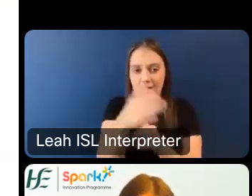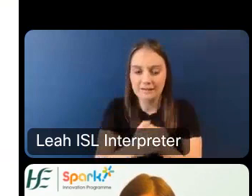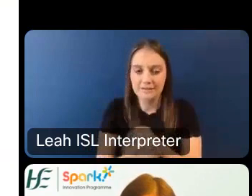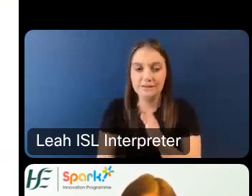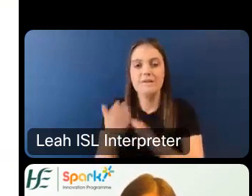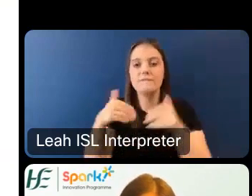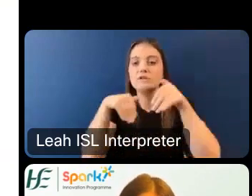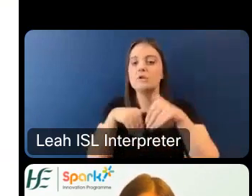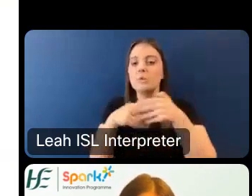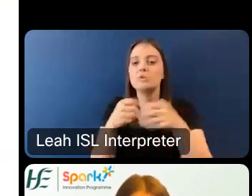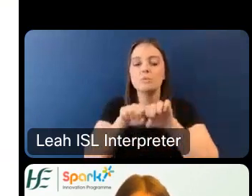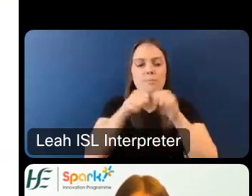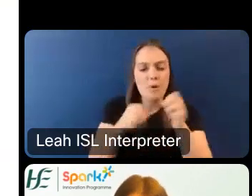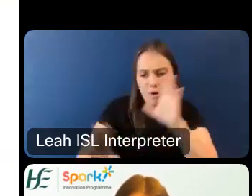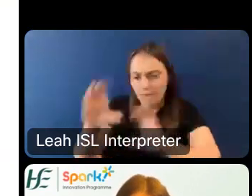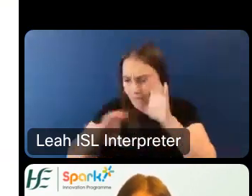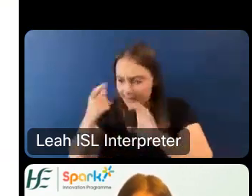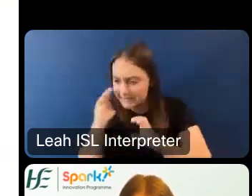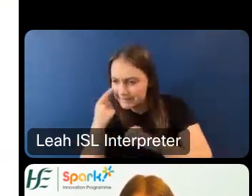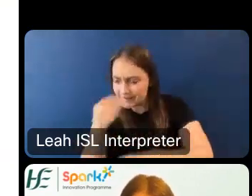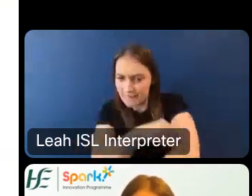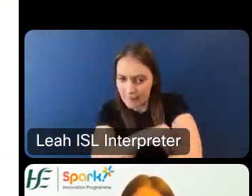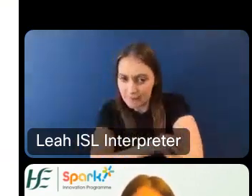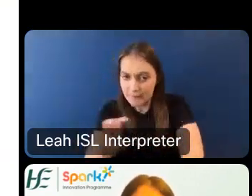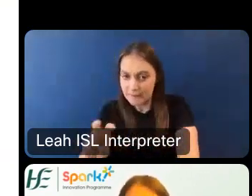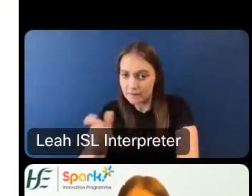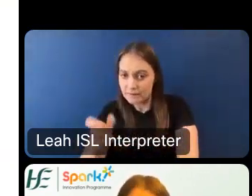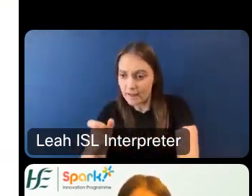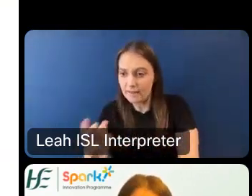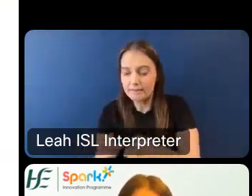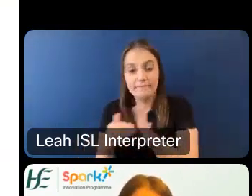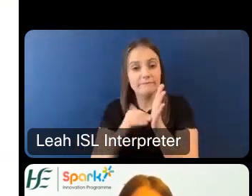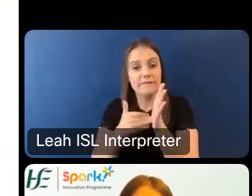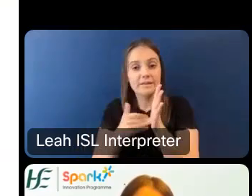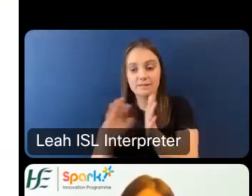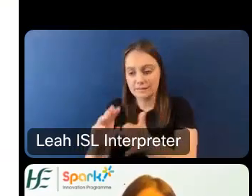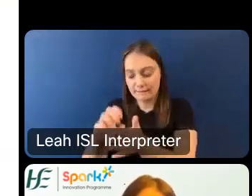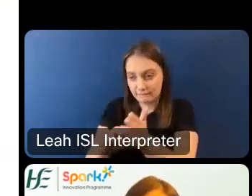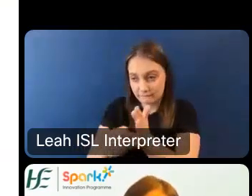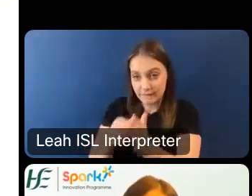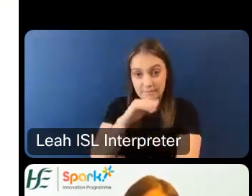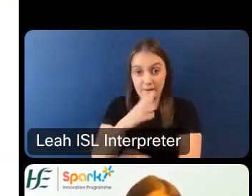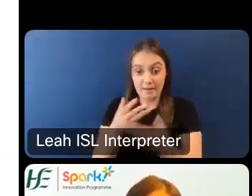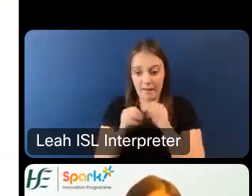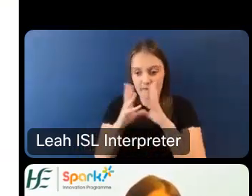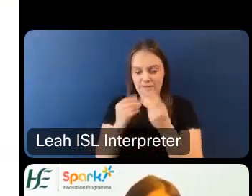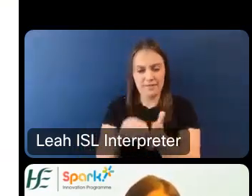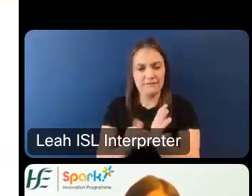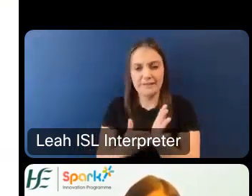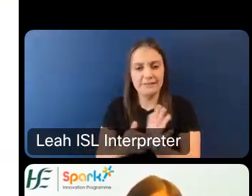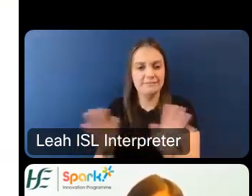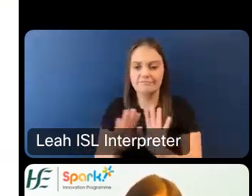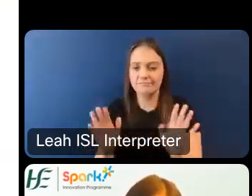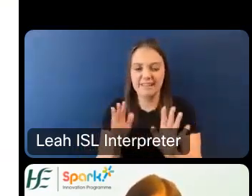going to look for the problem. The problem is the dial, you fix, and then the problem is fixed. It's a little bit more complex, as you can